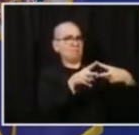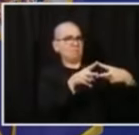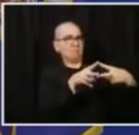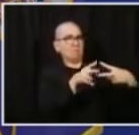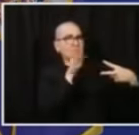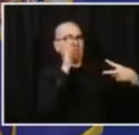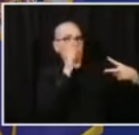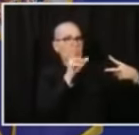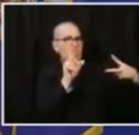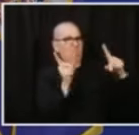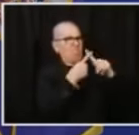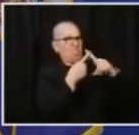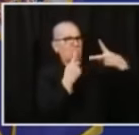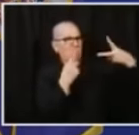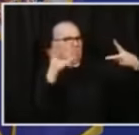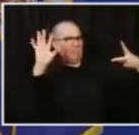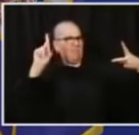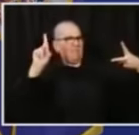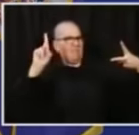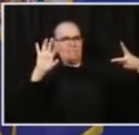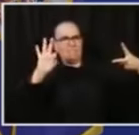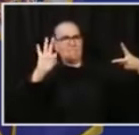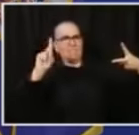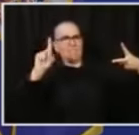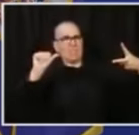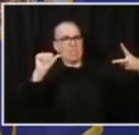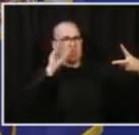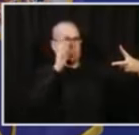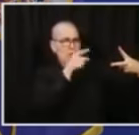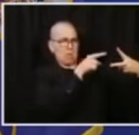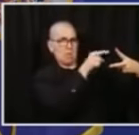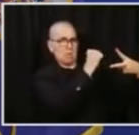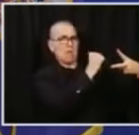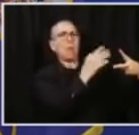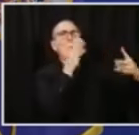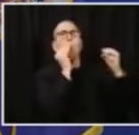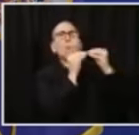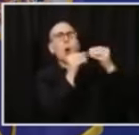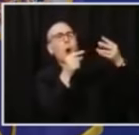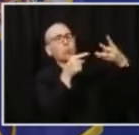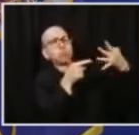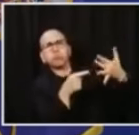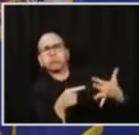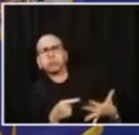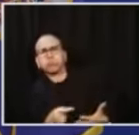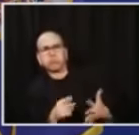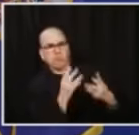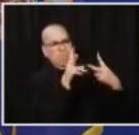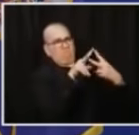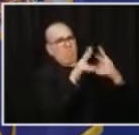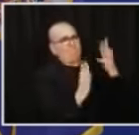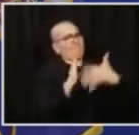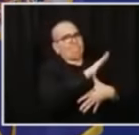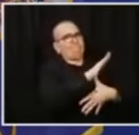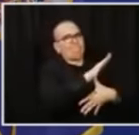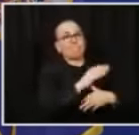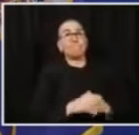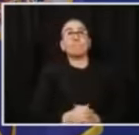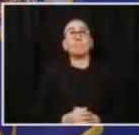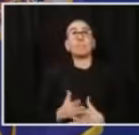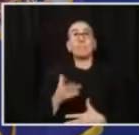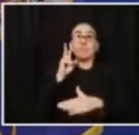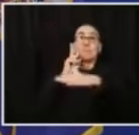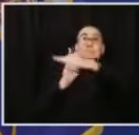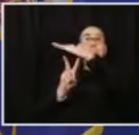approval process, and we know that there are other vaccines that are currently in clinical trials. So we can expect that there will be more vaccines and